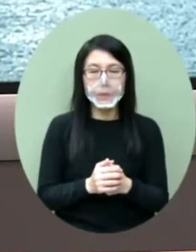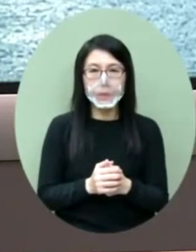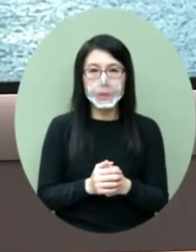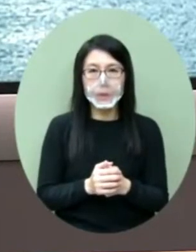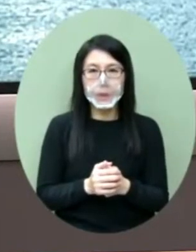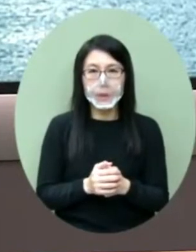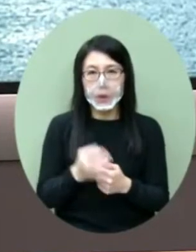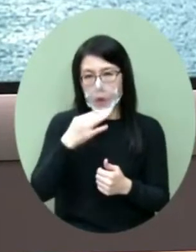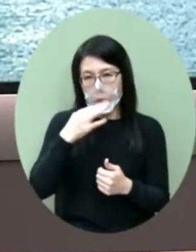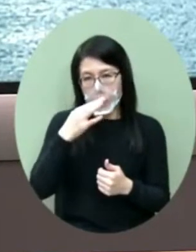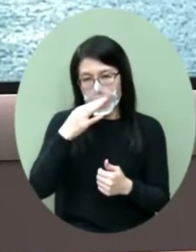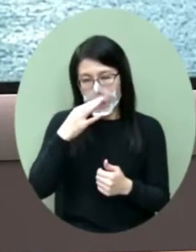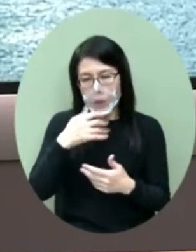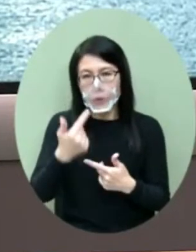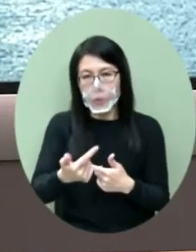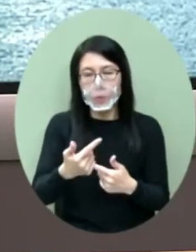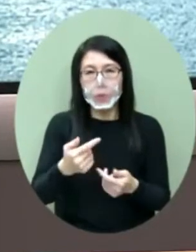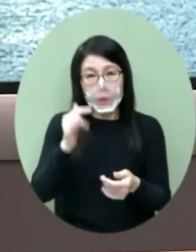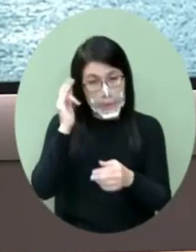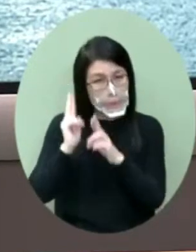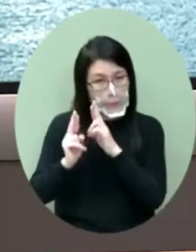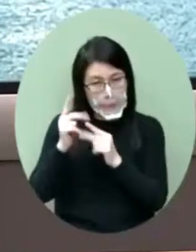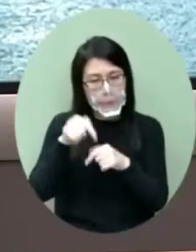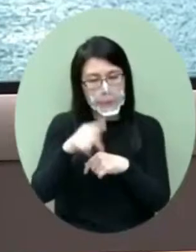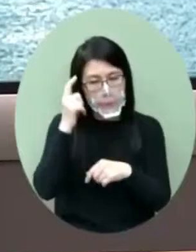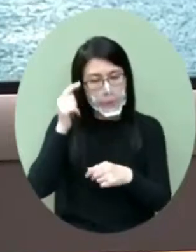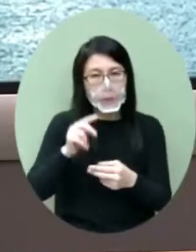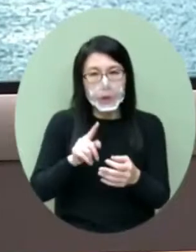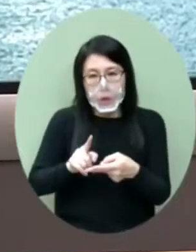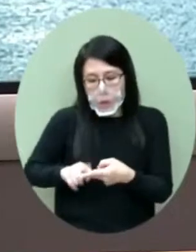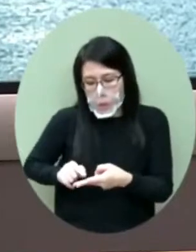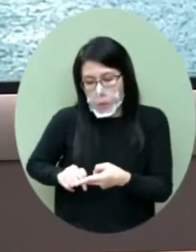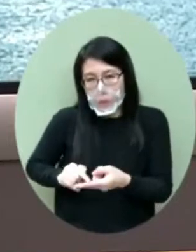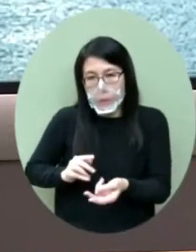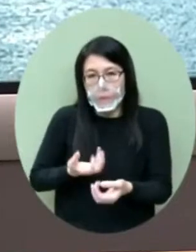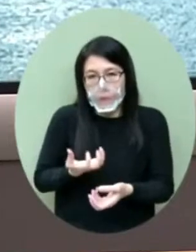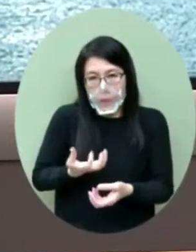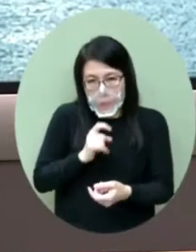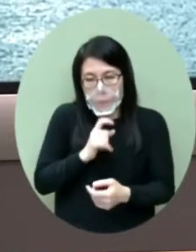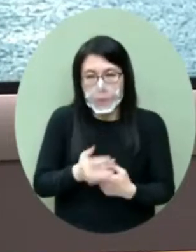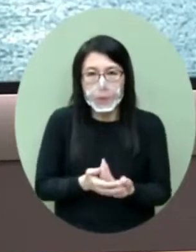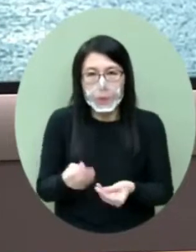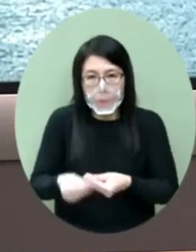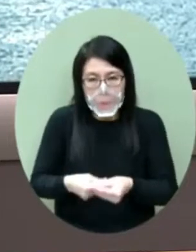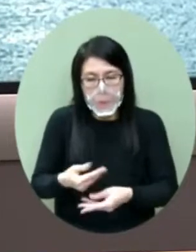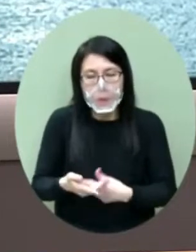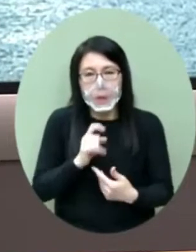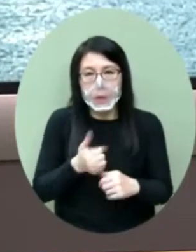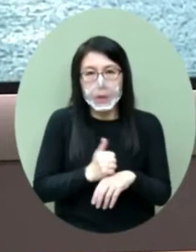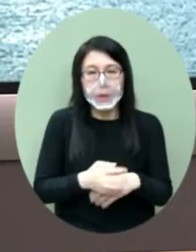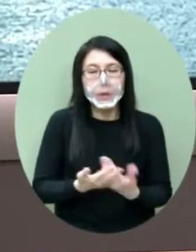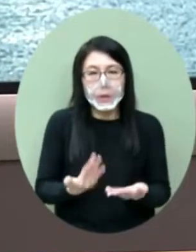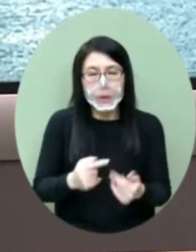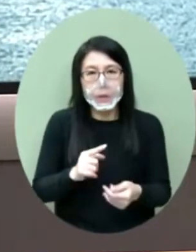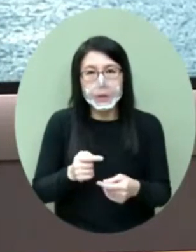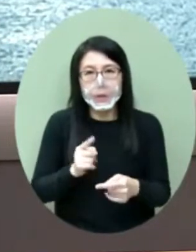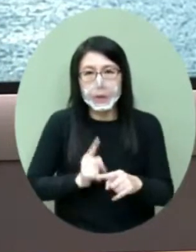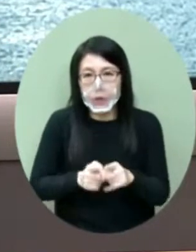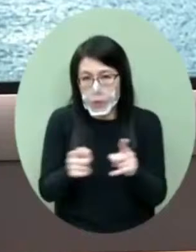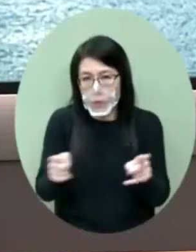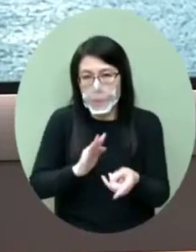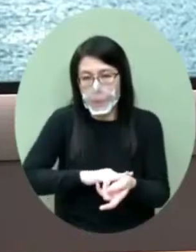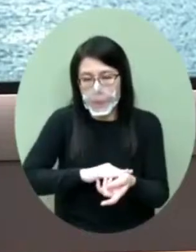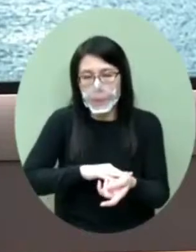illnesses. And there was a history of drug abuse. So it's a carrier of hepatitis.